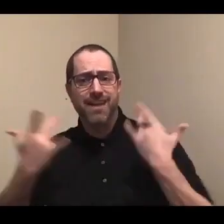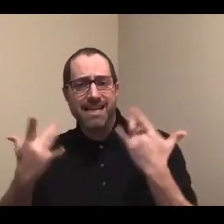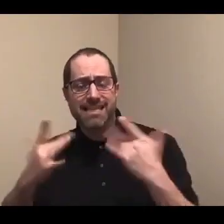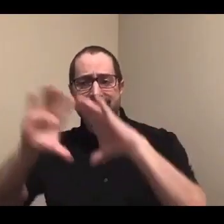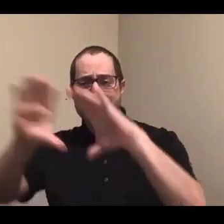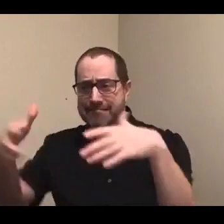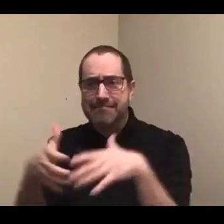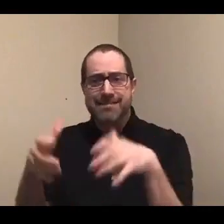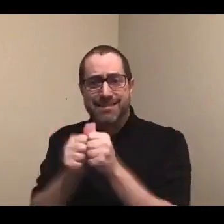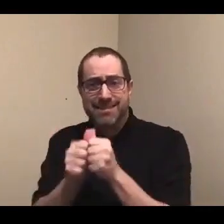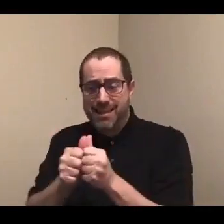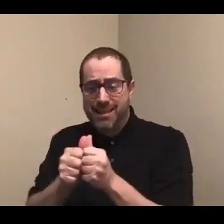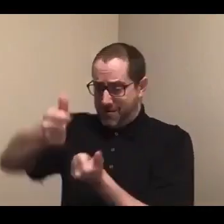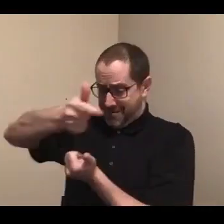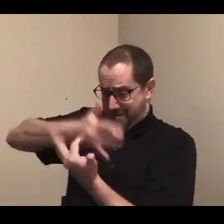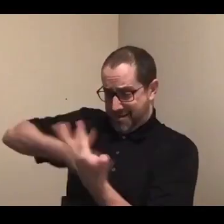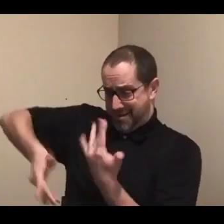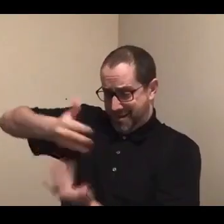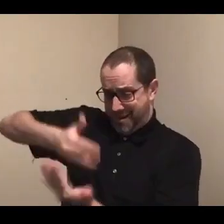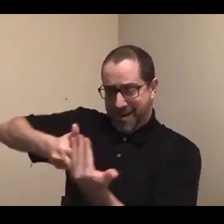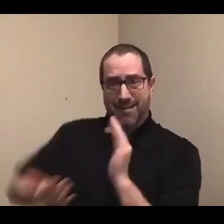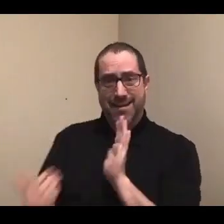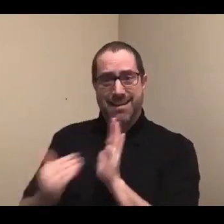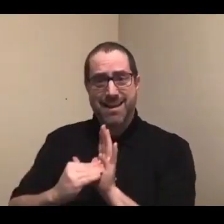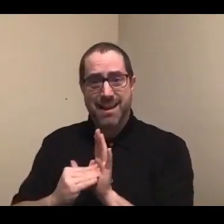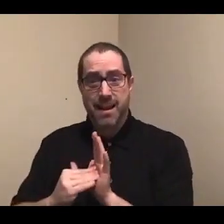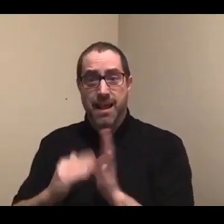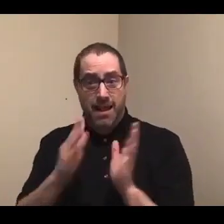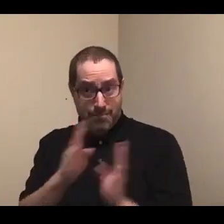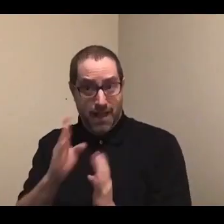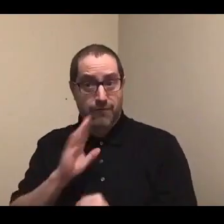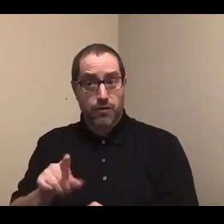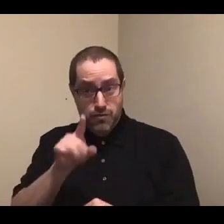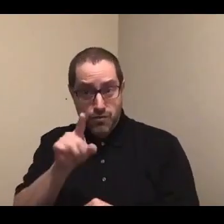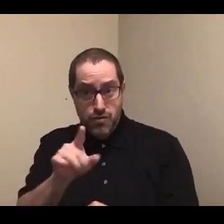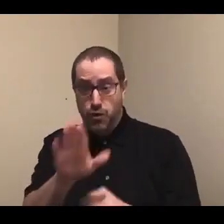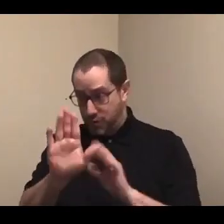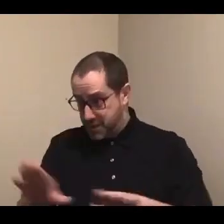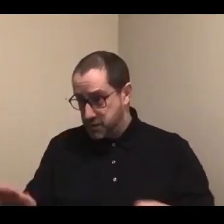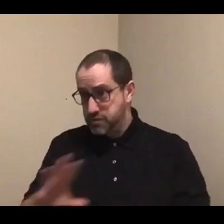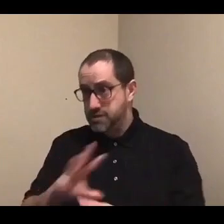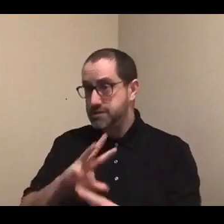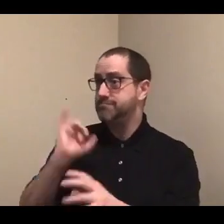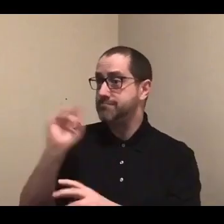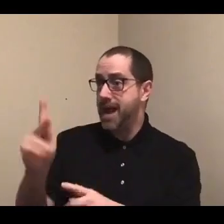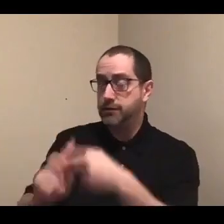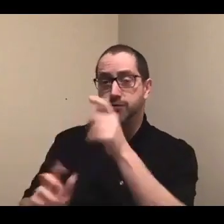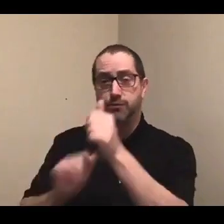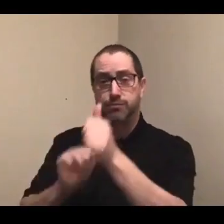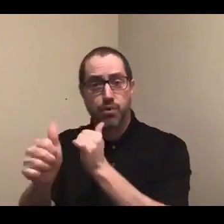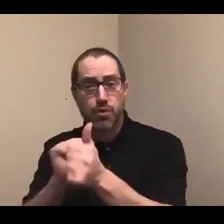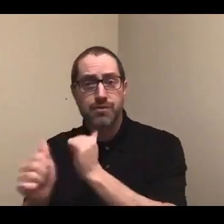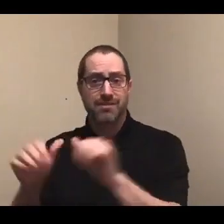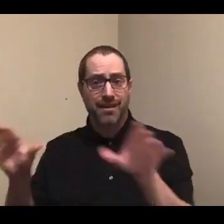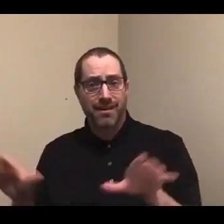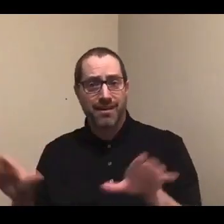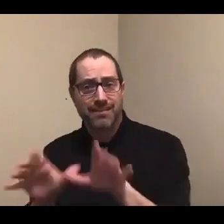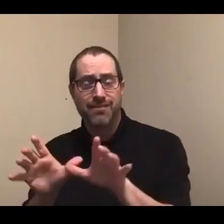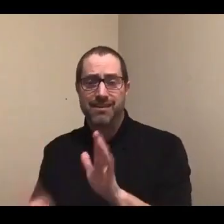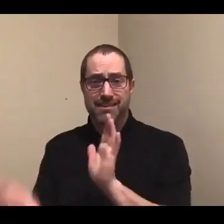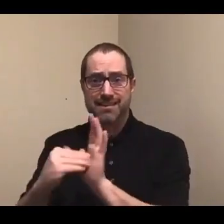also planning that your kids and you can get back to your favorite sports and activities. You're planning a safe trip to